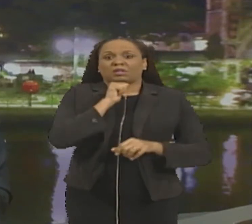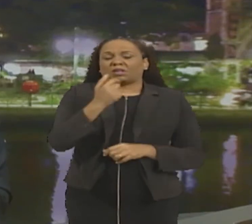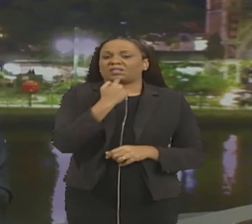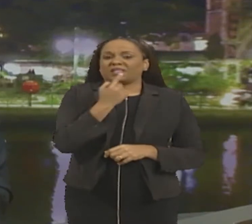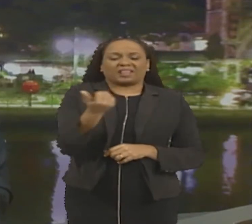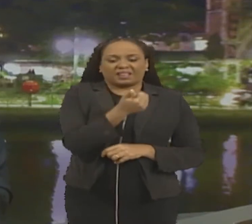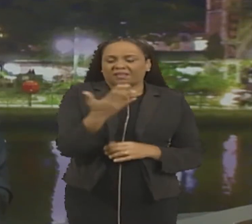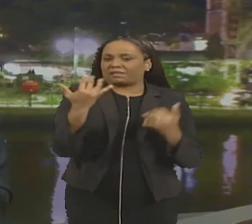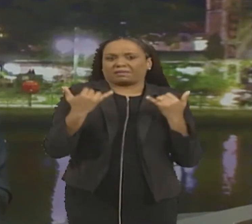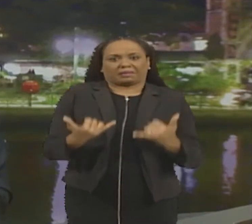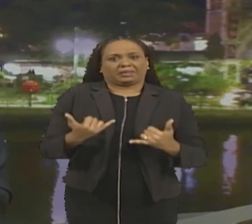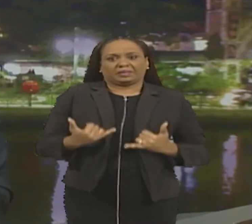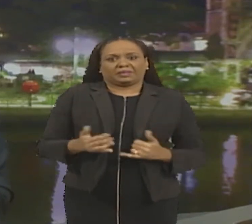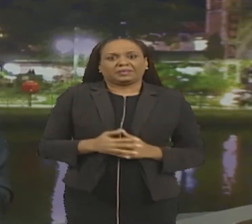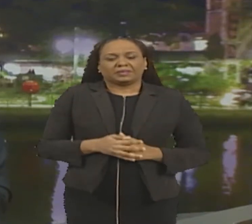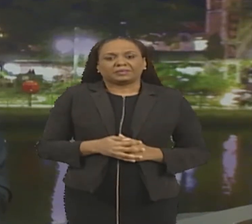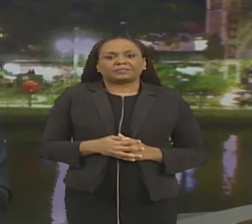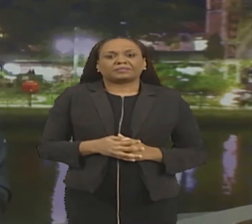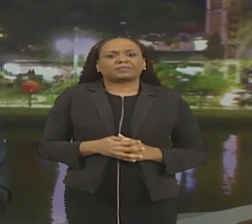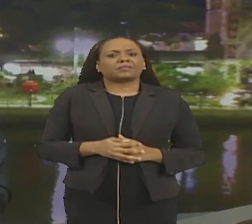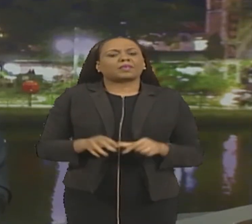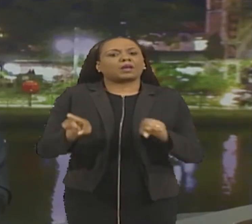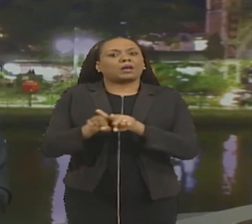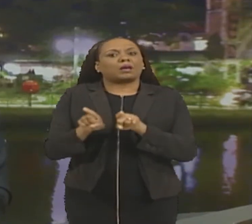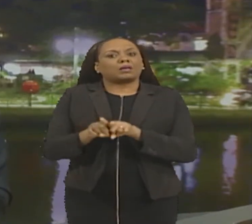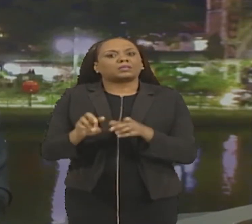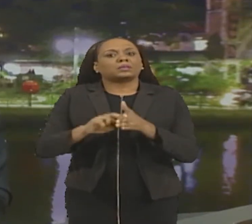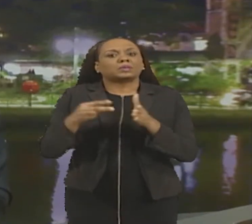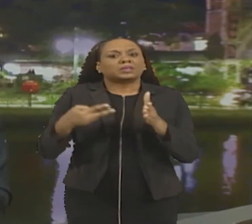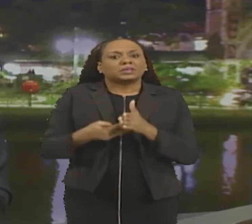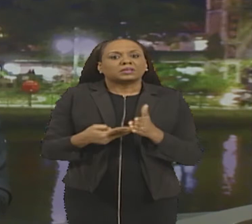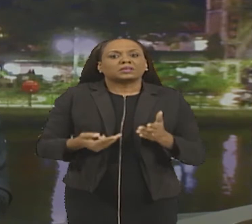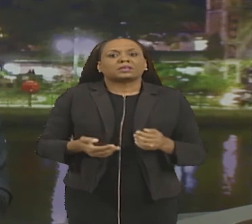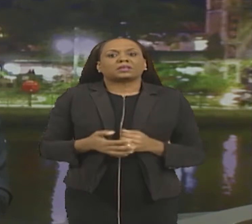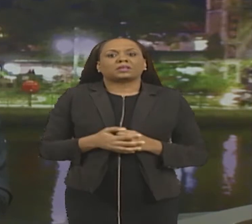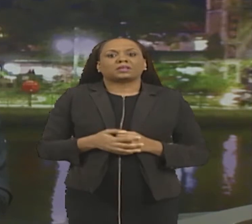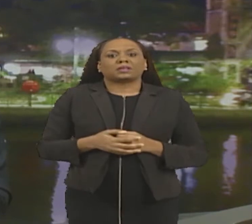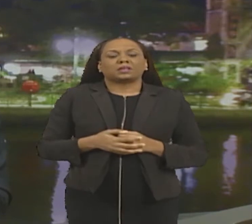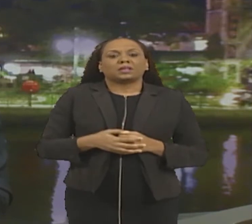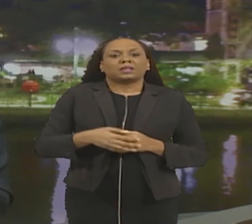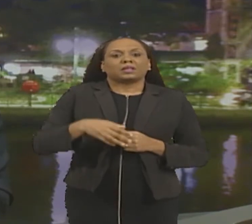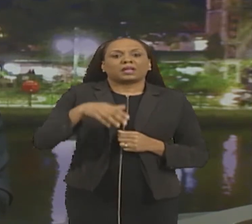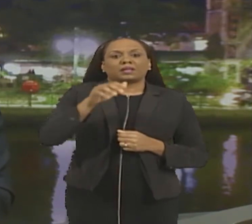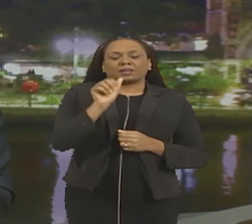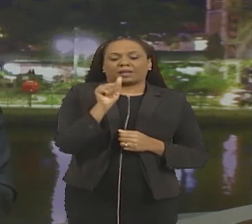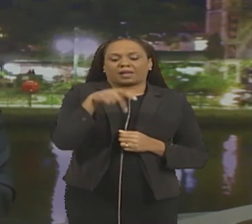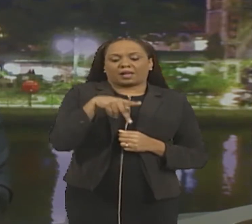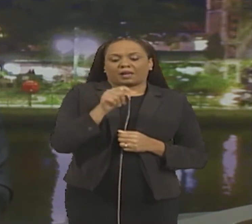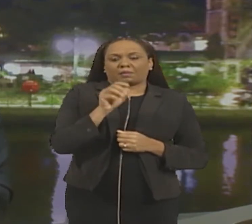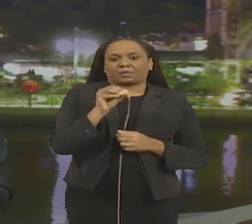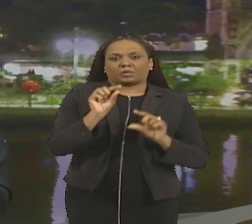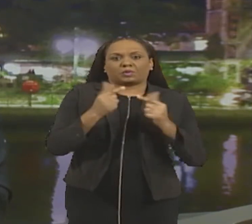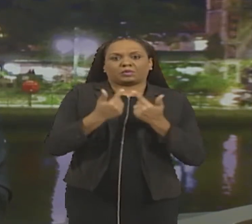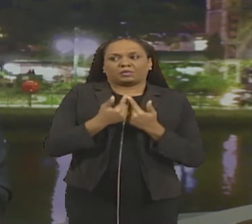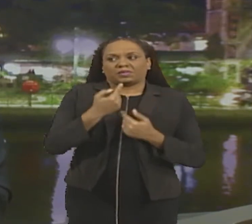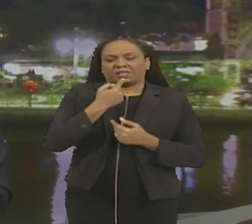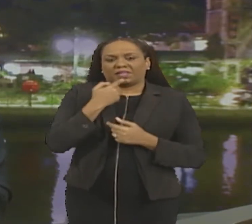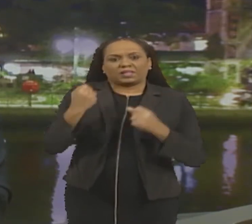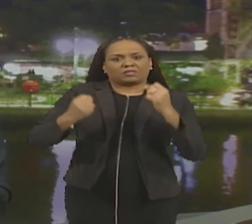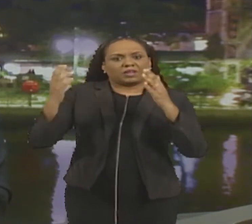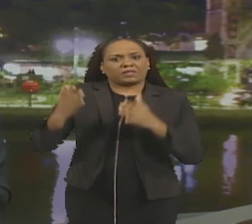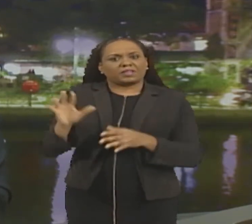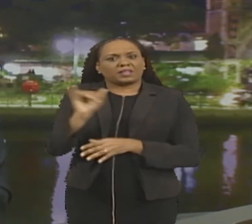to inhibit any progress. Now, it also indicates that APTO regards PSV operators as a family, since workers and